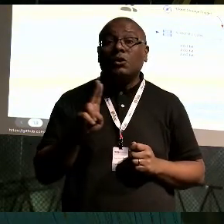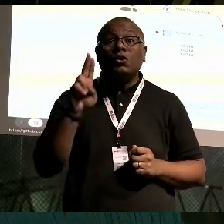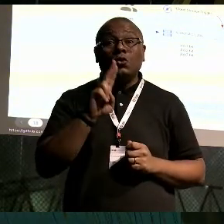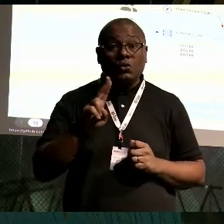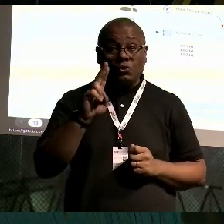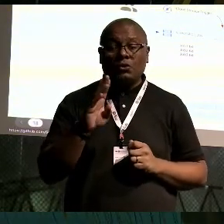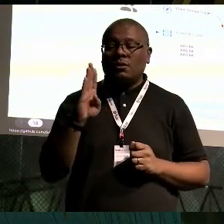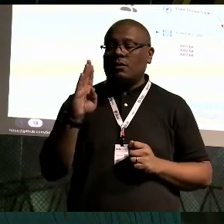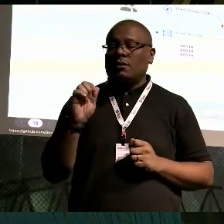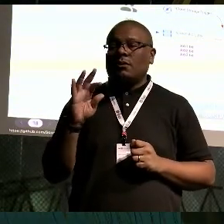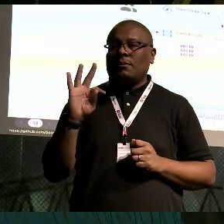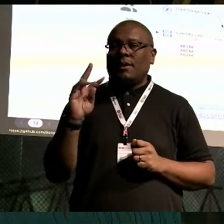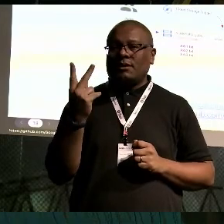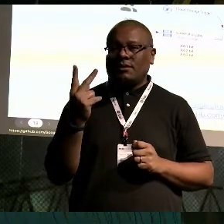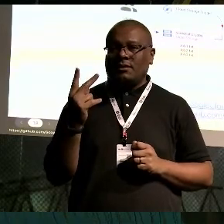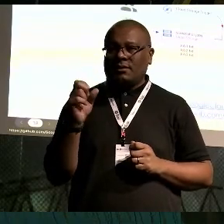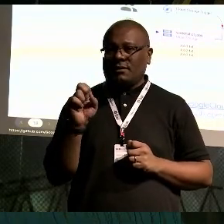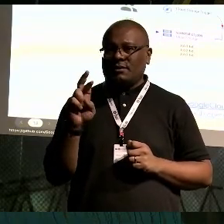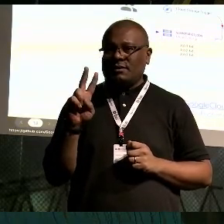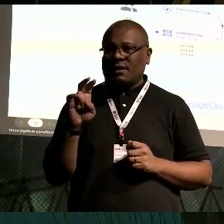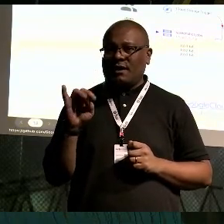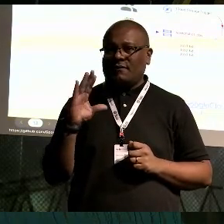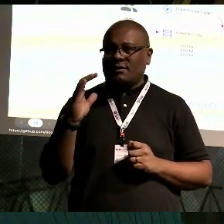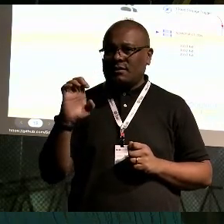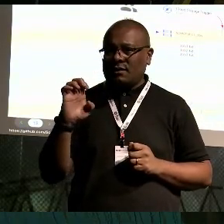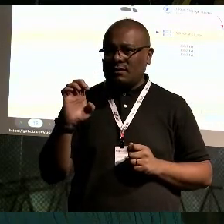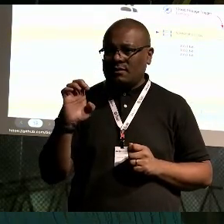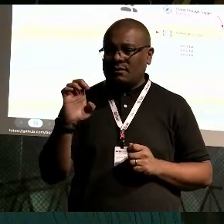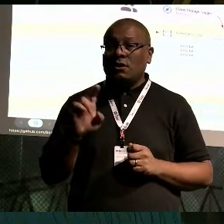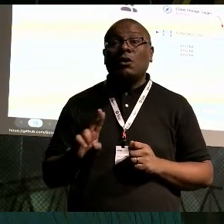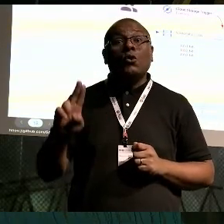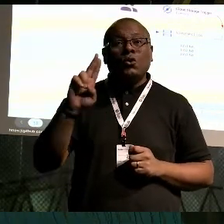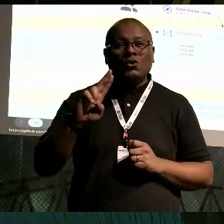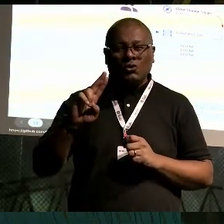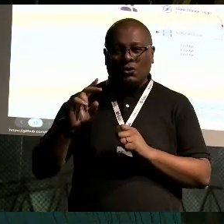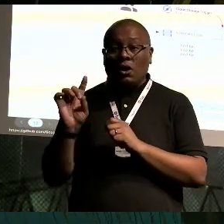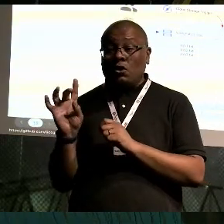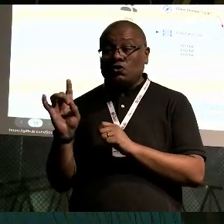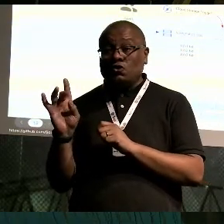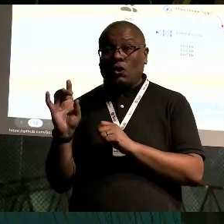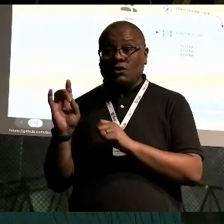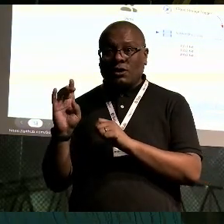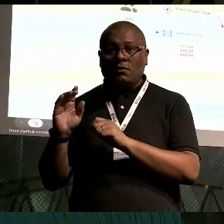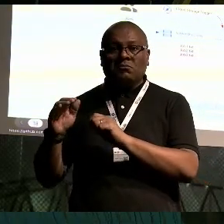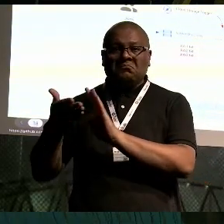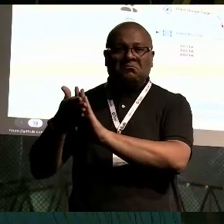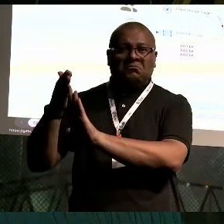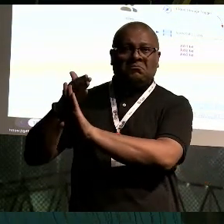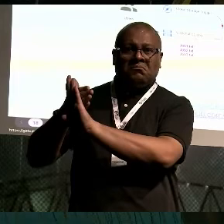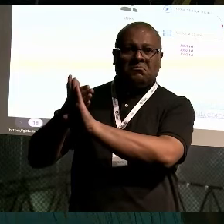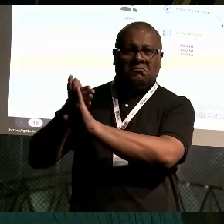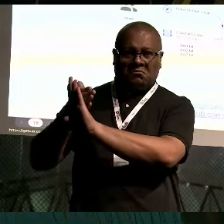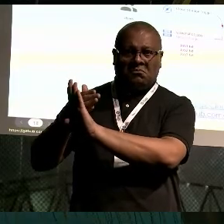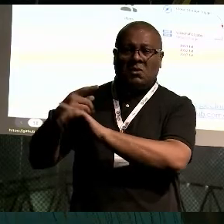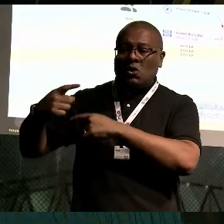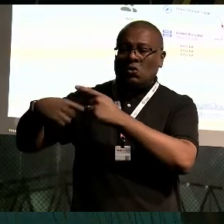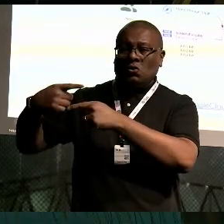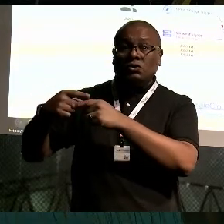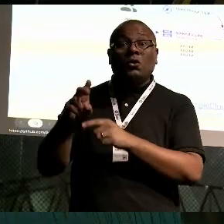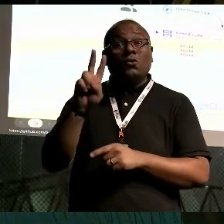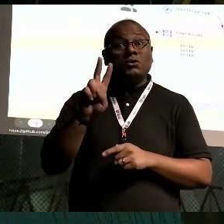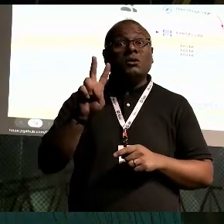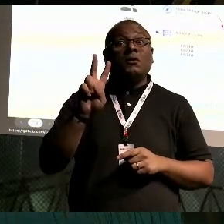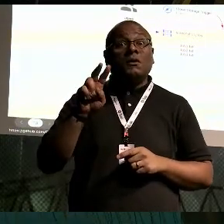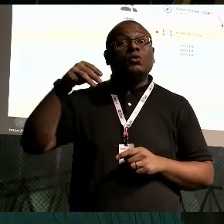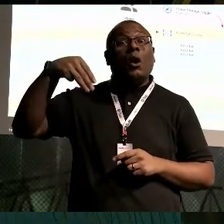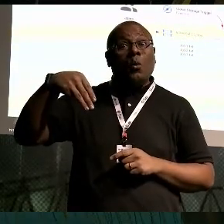batch service, which is another service on Google Cloud that lets you basically run batch jobs on virtual machines. So you can use that as well instead